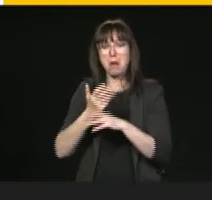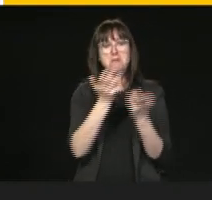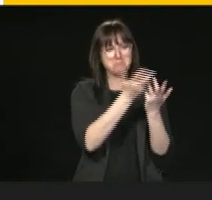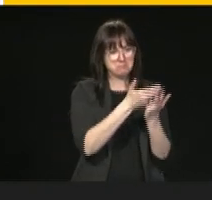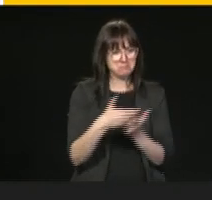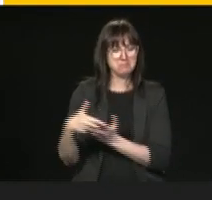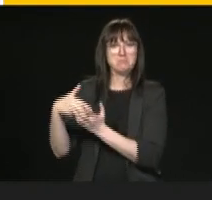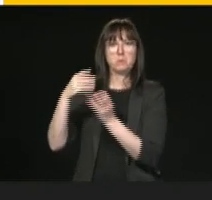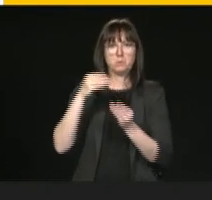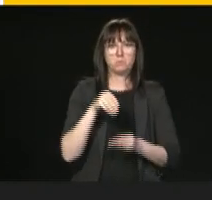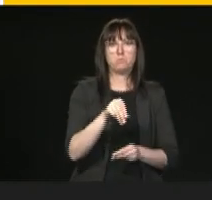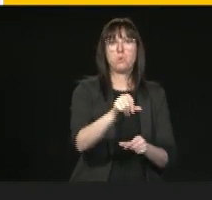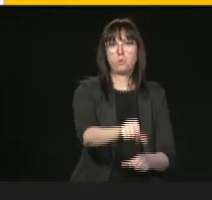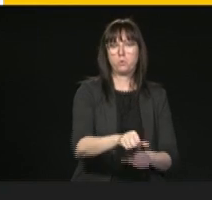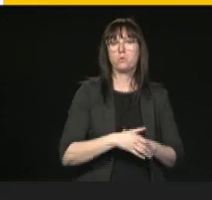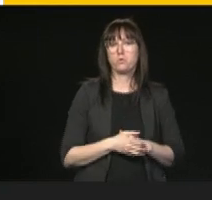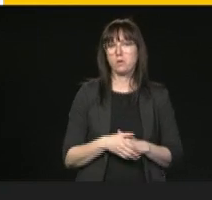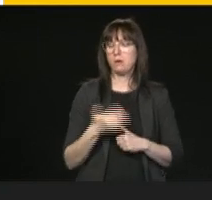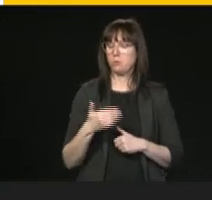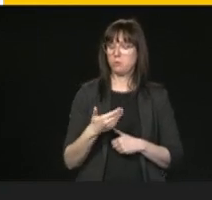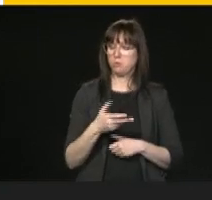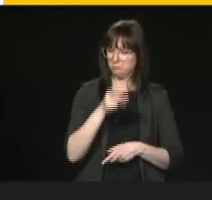to fast acting.